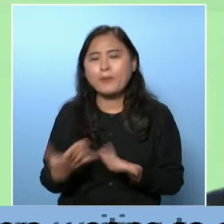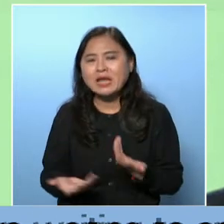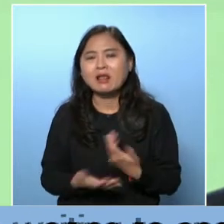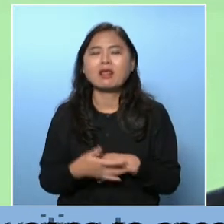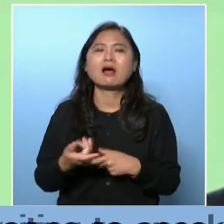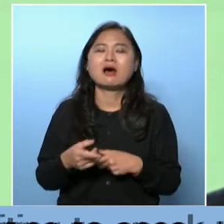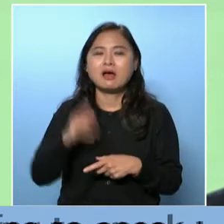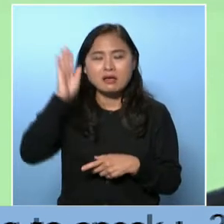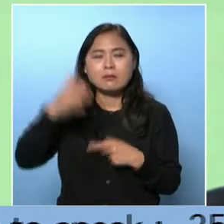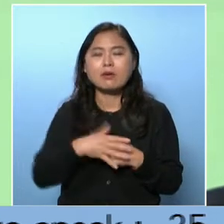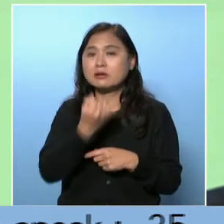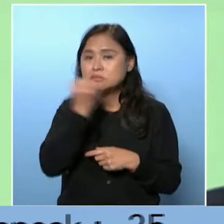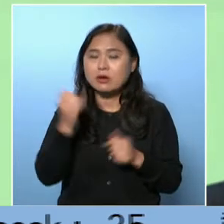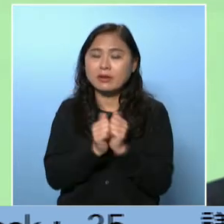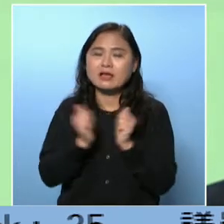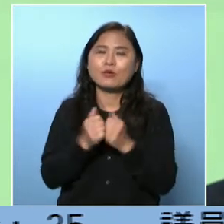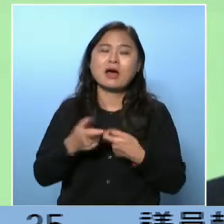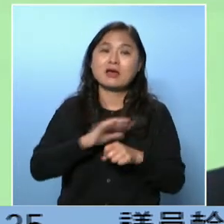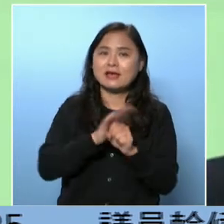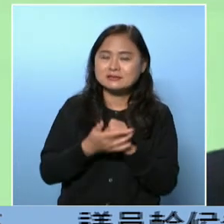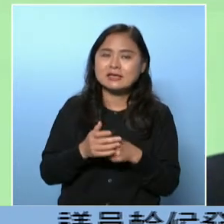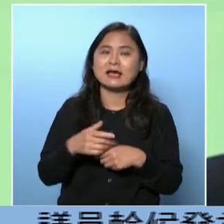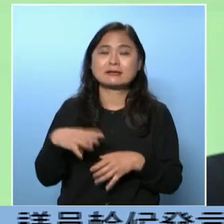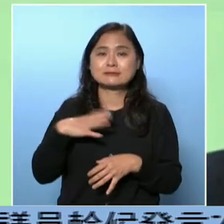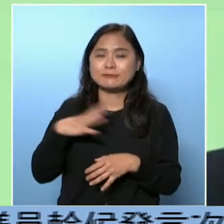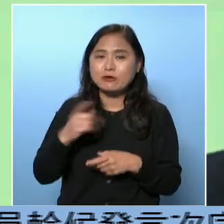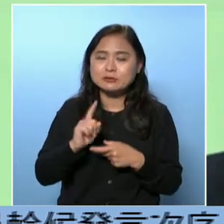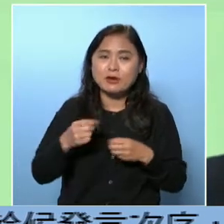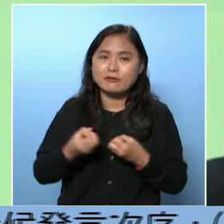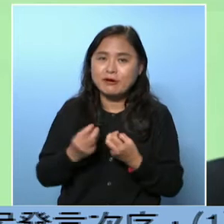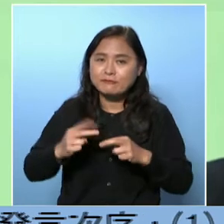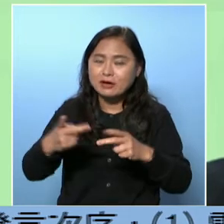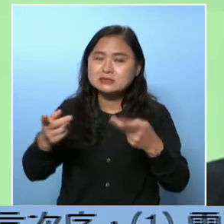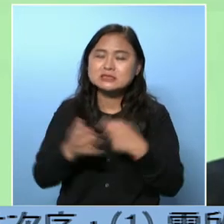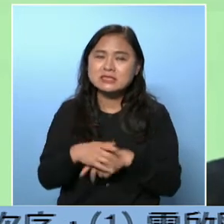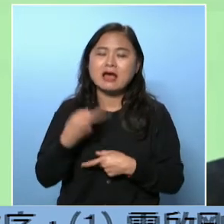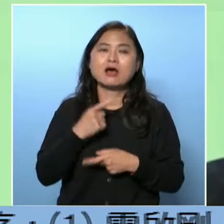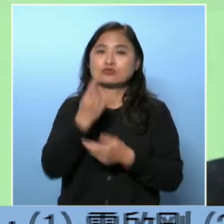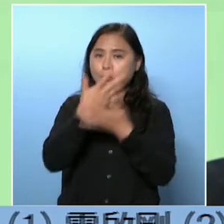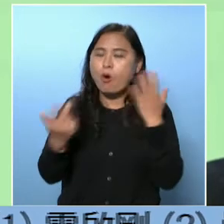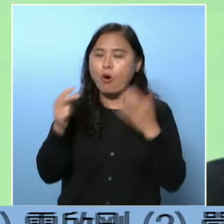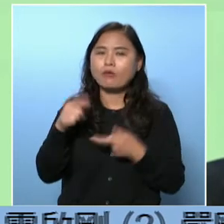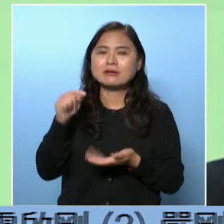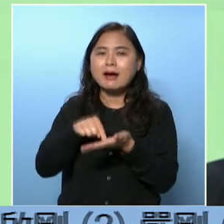I hope we can improve it so that visually impaired people can also have access